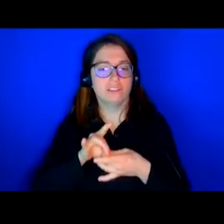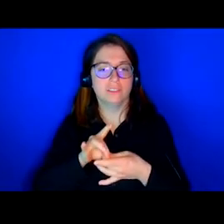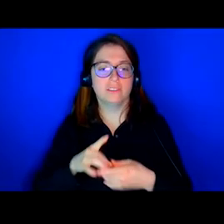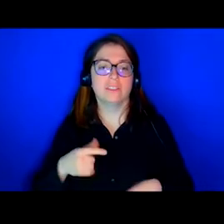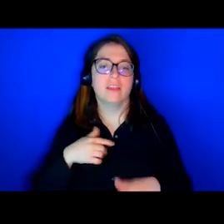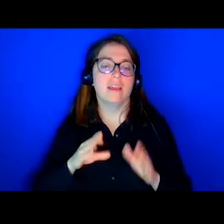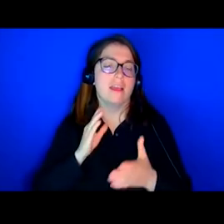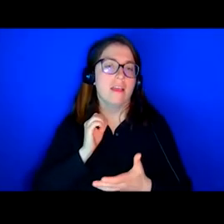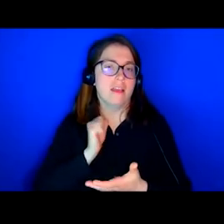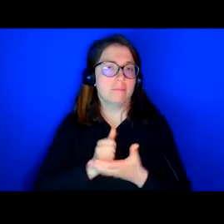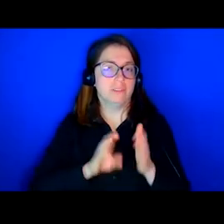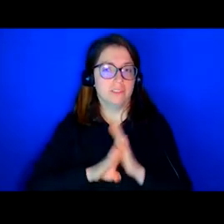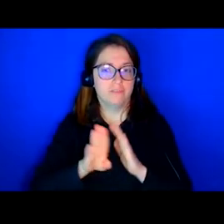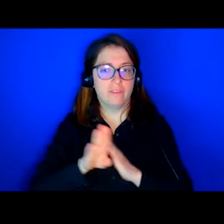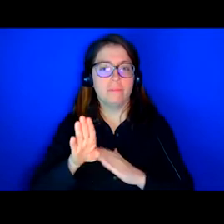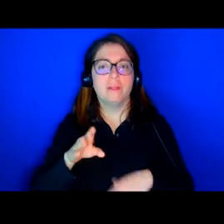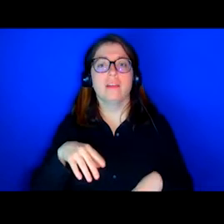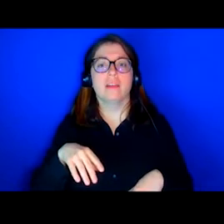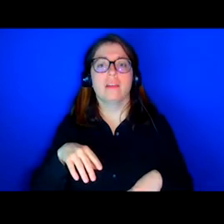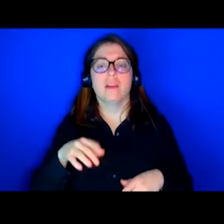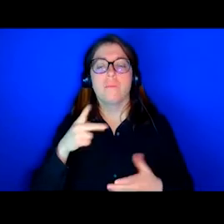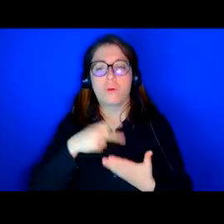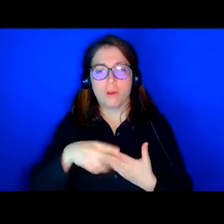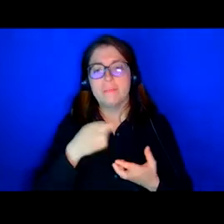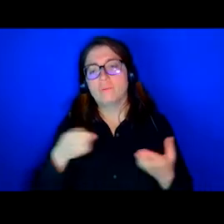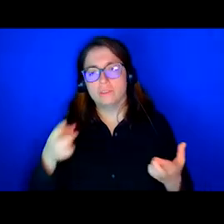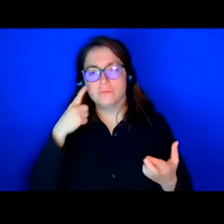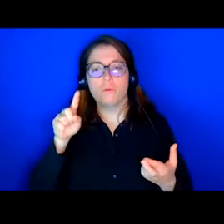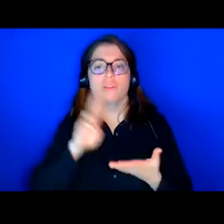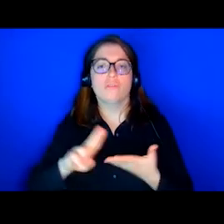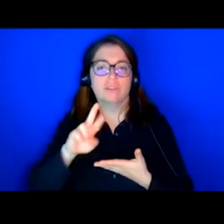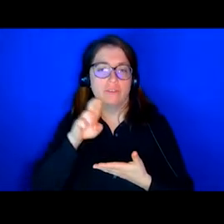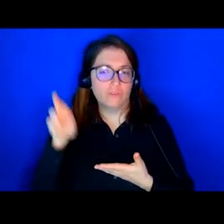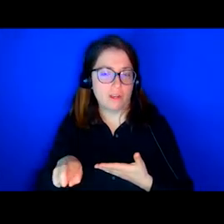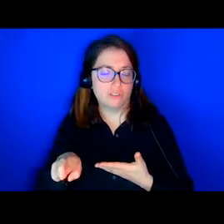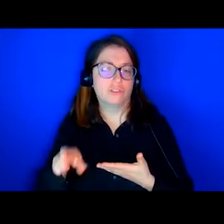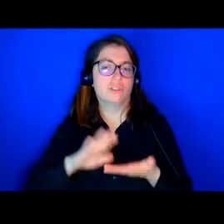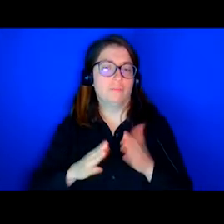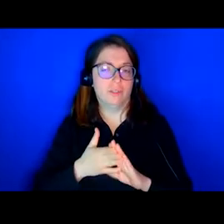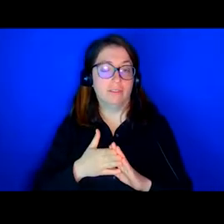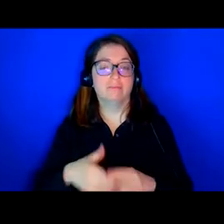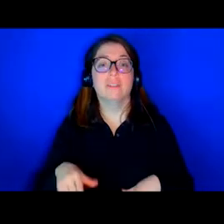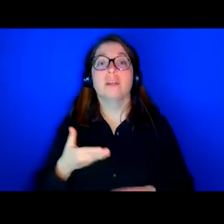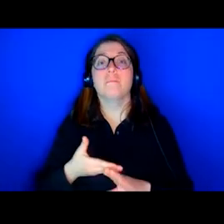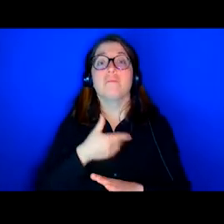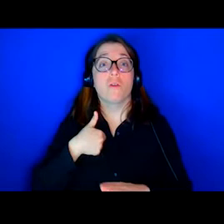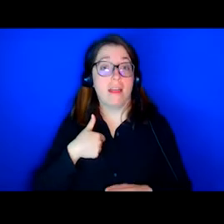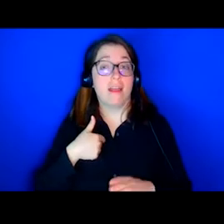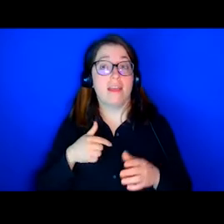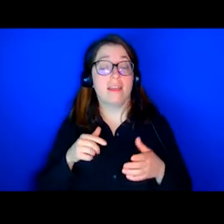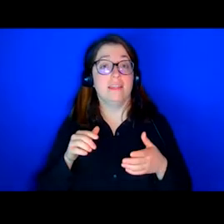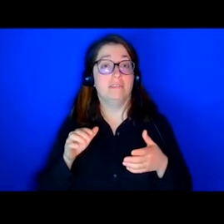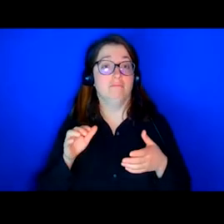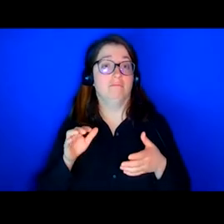for the University of Rochester community. Before I introduce Jonathan, I want to mention that there is closed caption available in